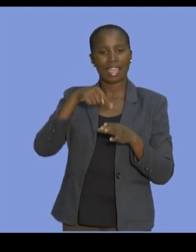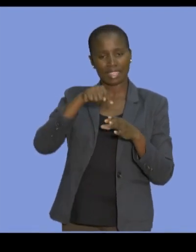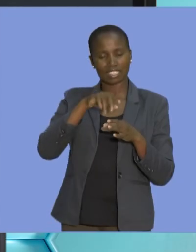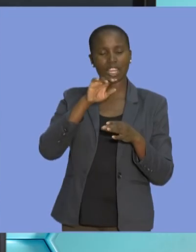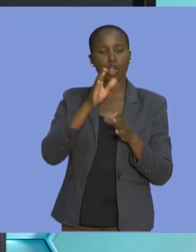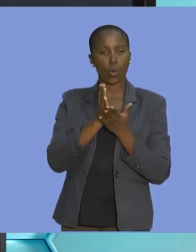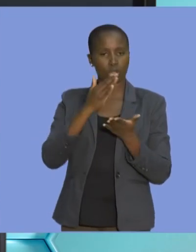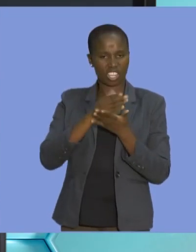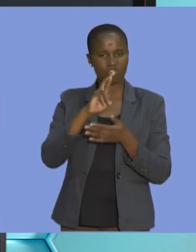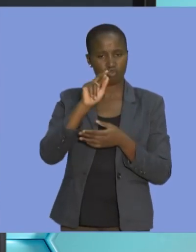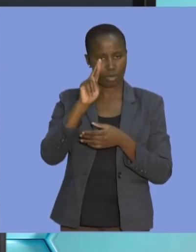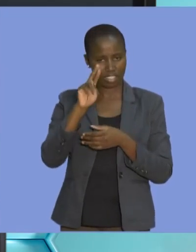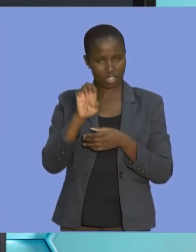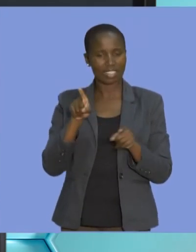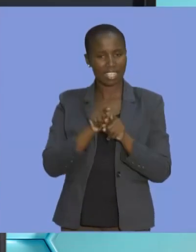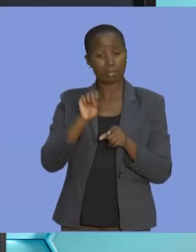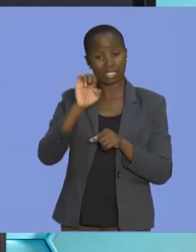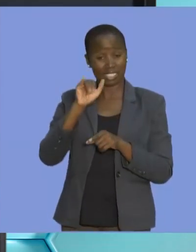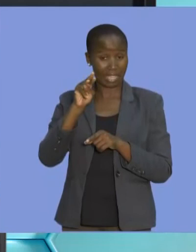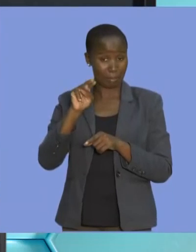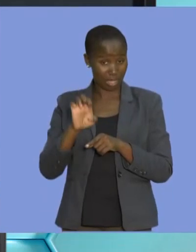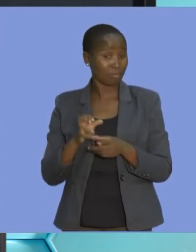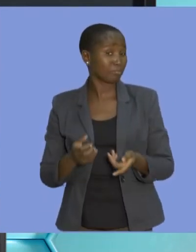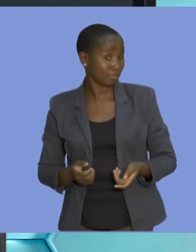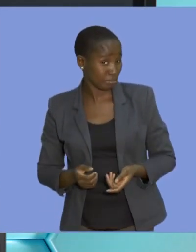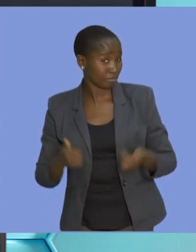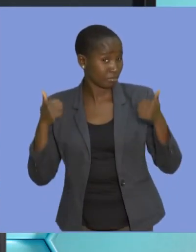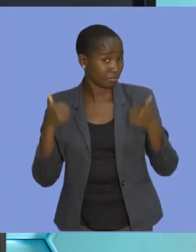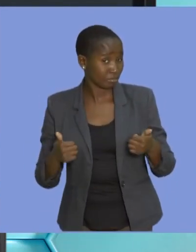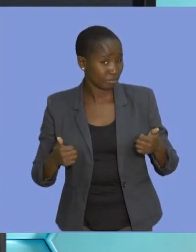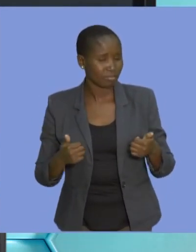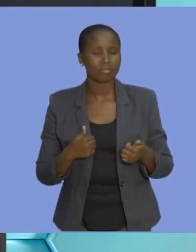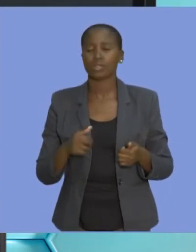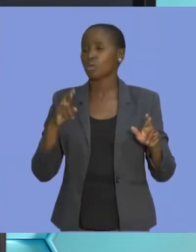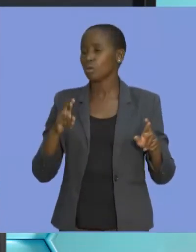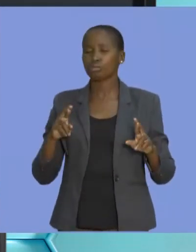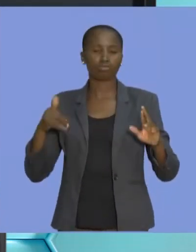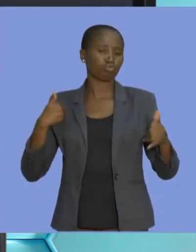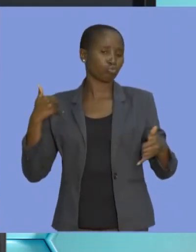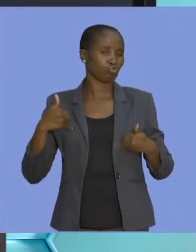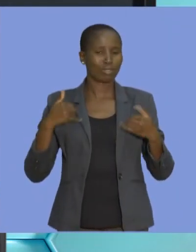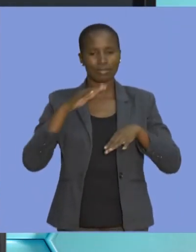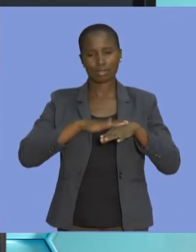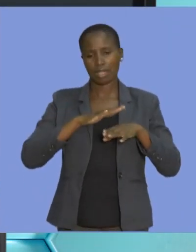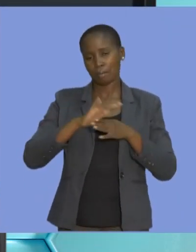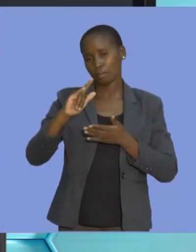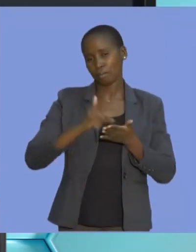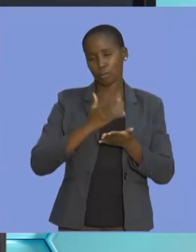Great, guys. I think I had great times with you. and hope it makes sense, and keep